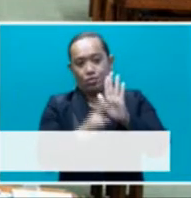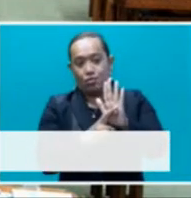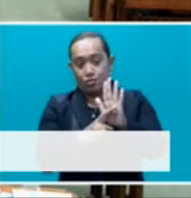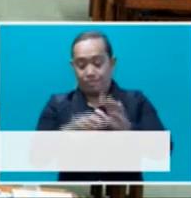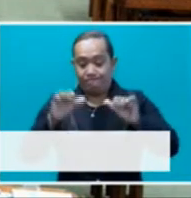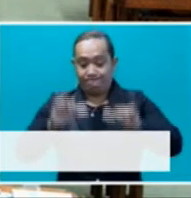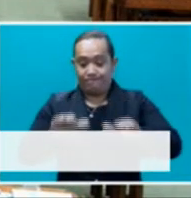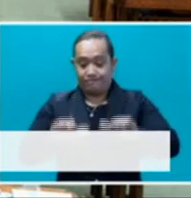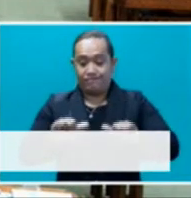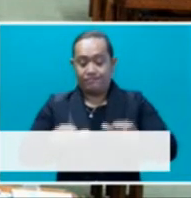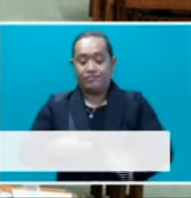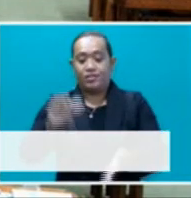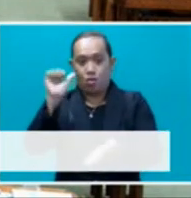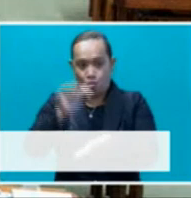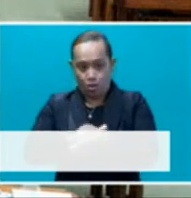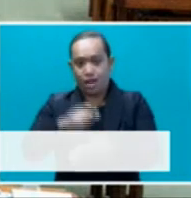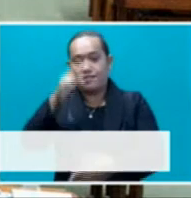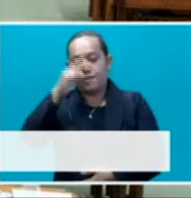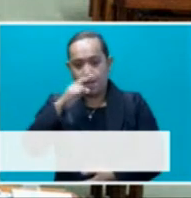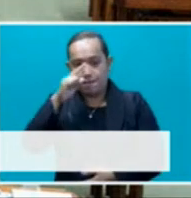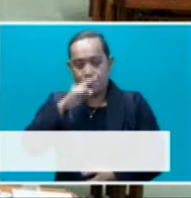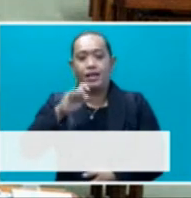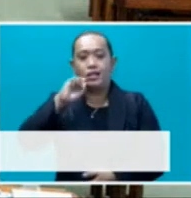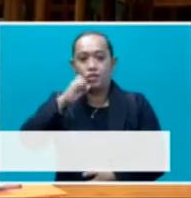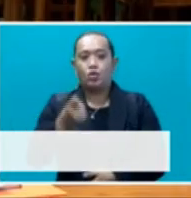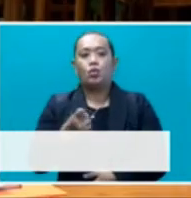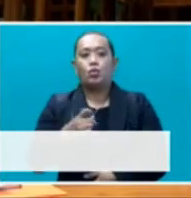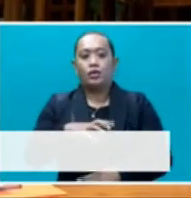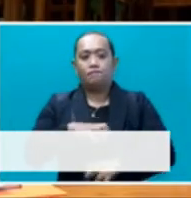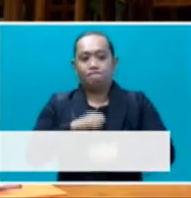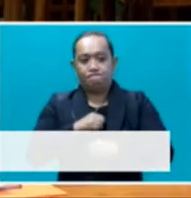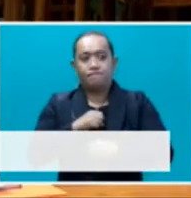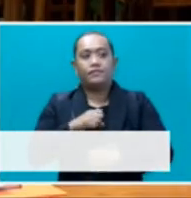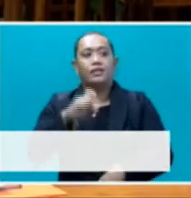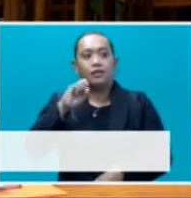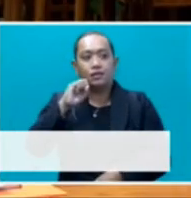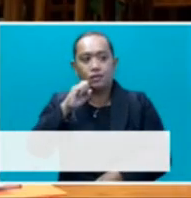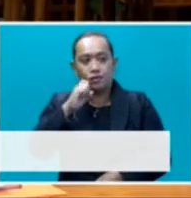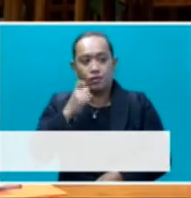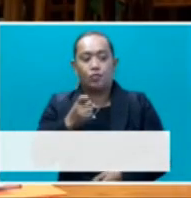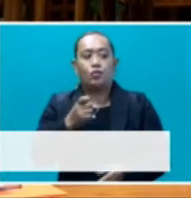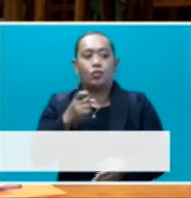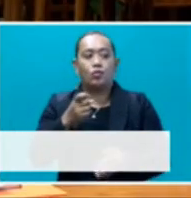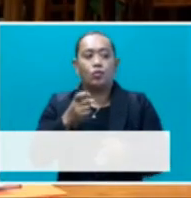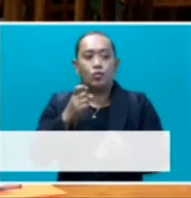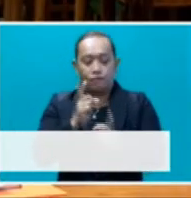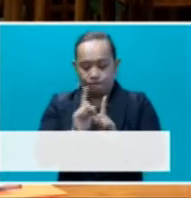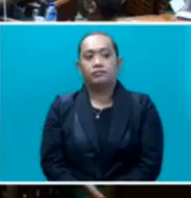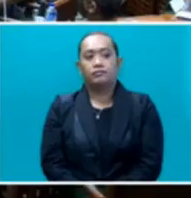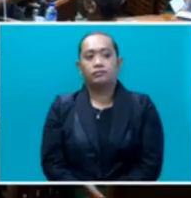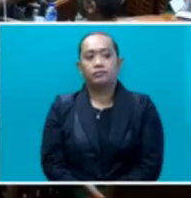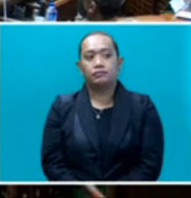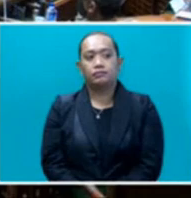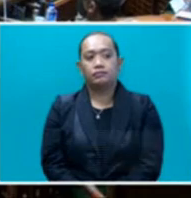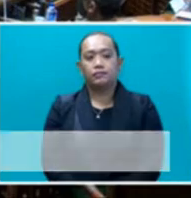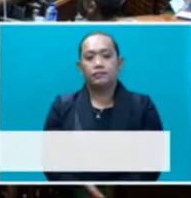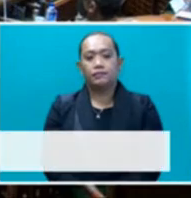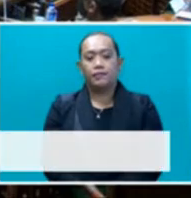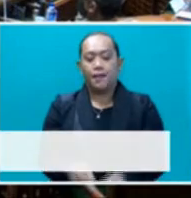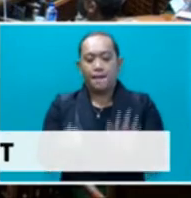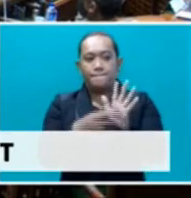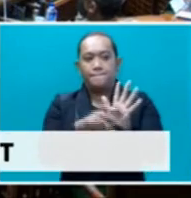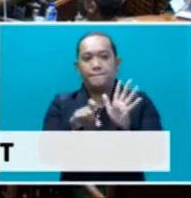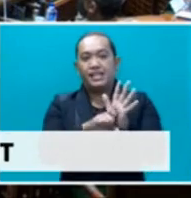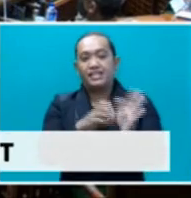2021-2022 national budget is one of the best budgets in light of the global pandemic. Nand acknowledged his new role of